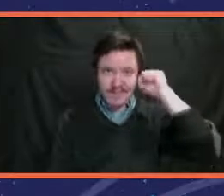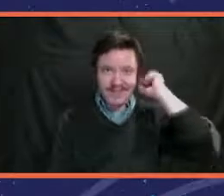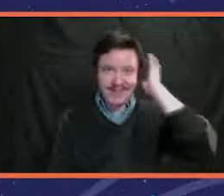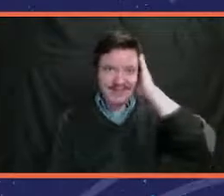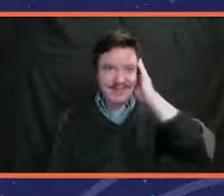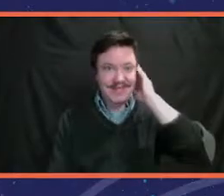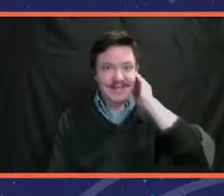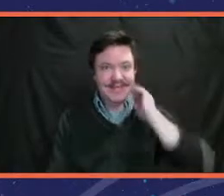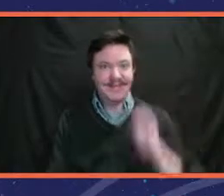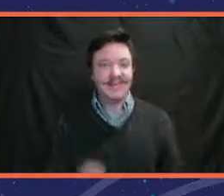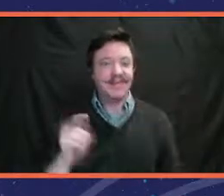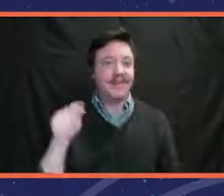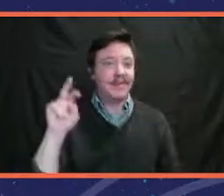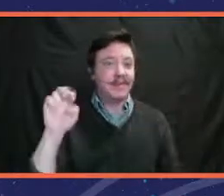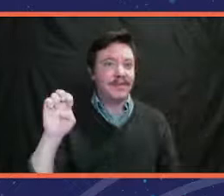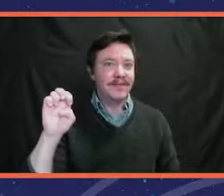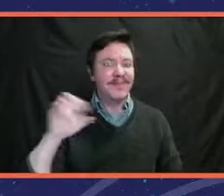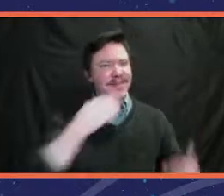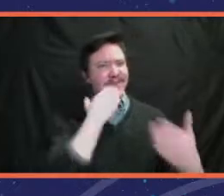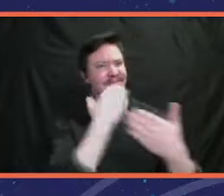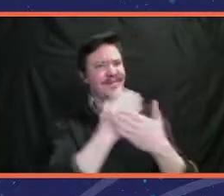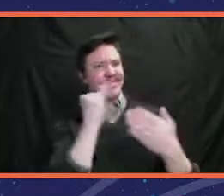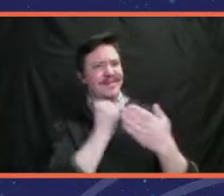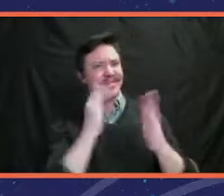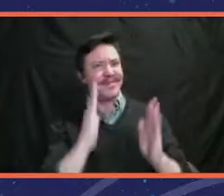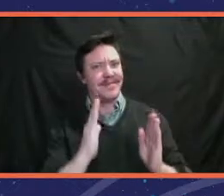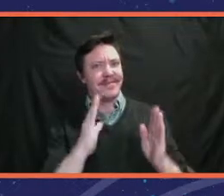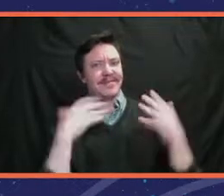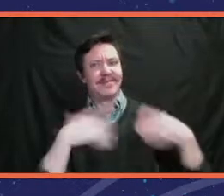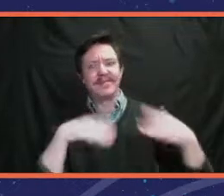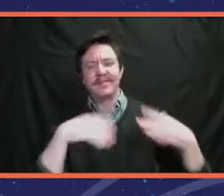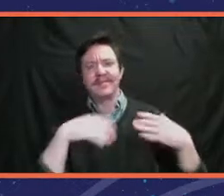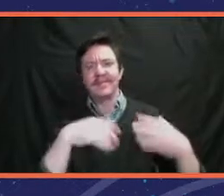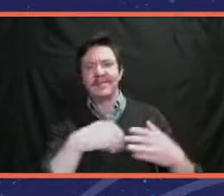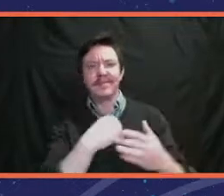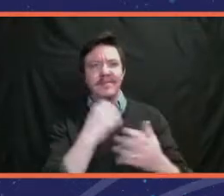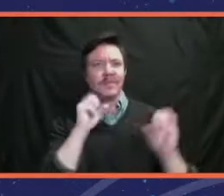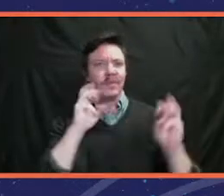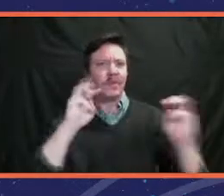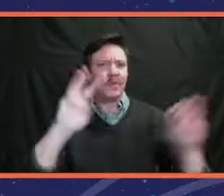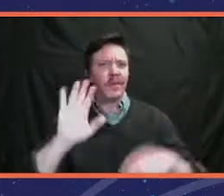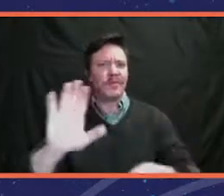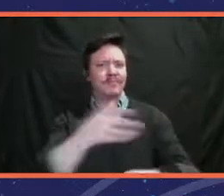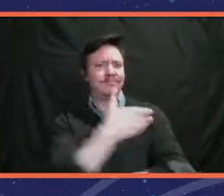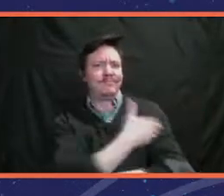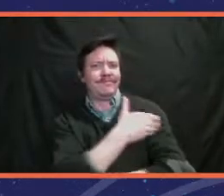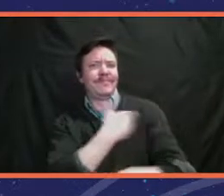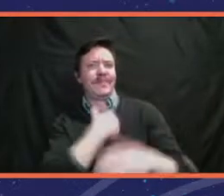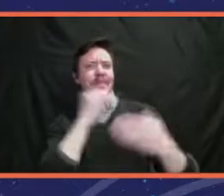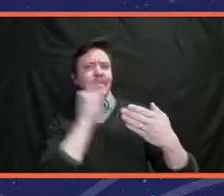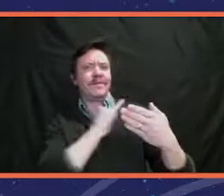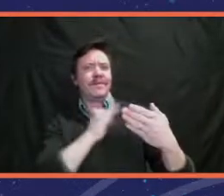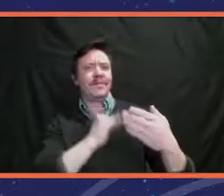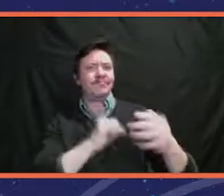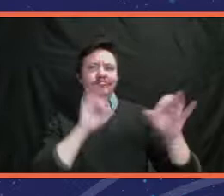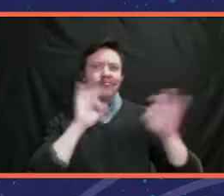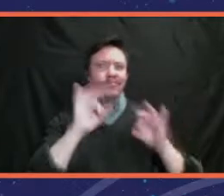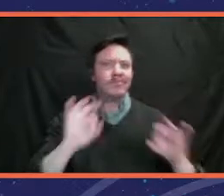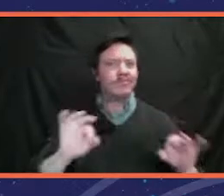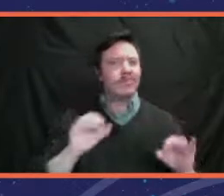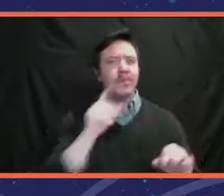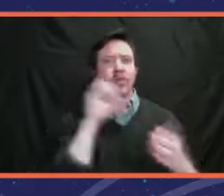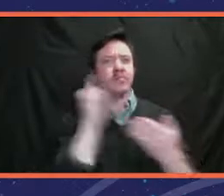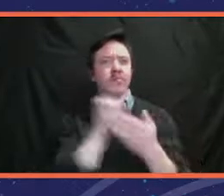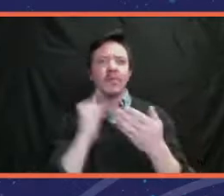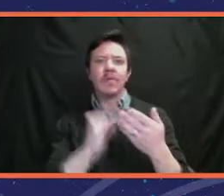Yes, thank you, artists, so much for giving a glimpse into your powerful work. It's no doubt that artists continue to play a critical role for so